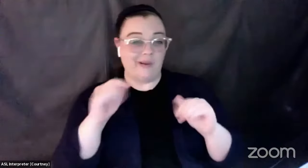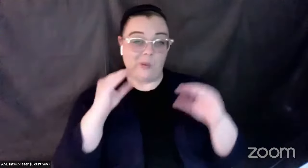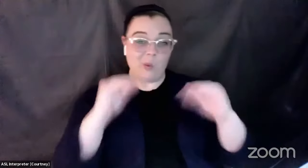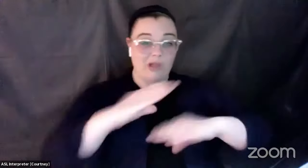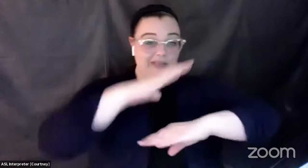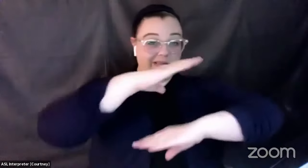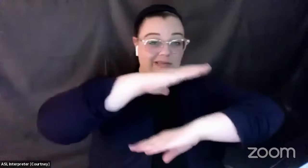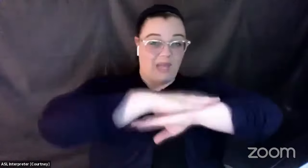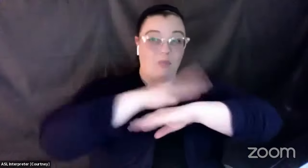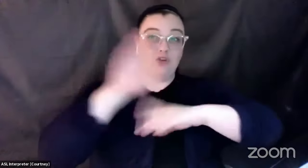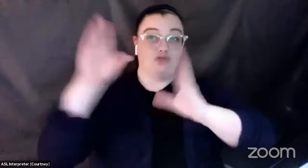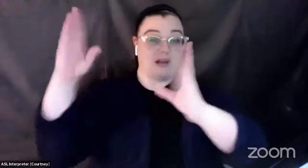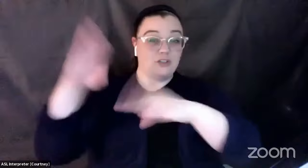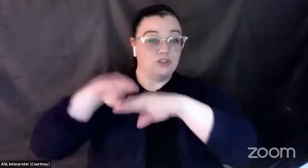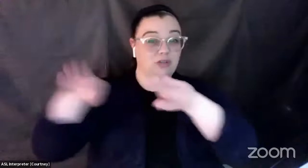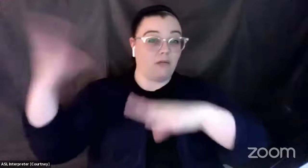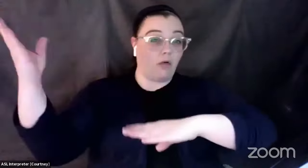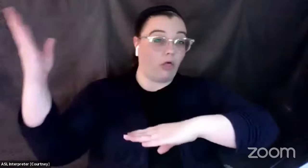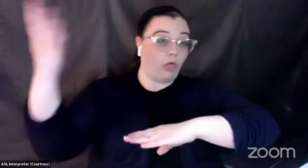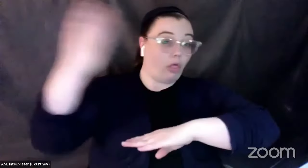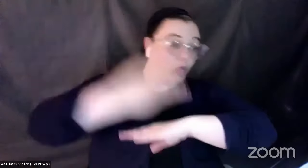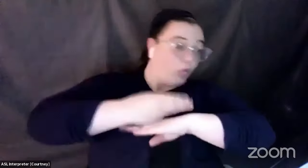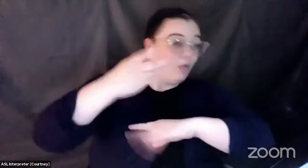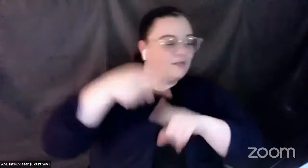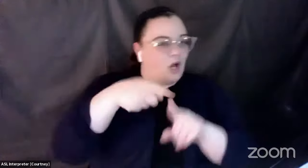the guidance that we talk about.